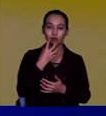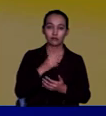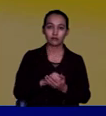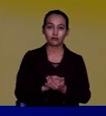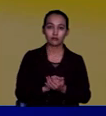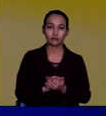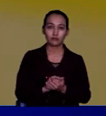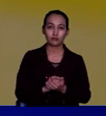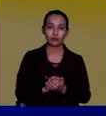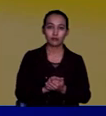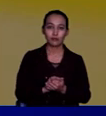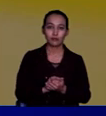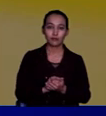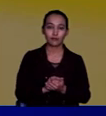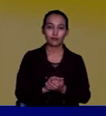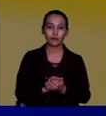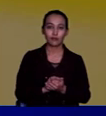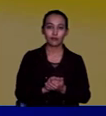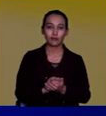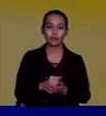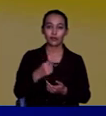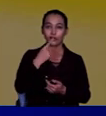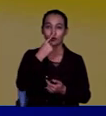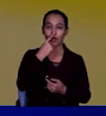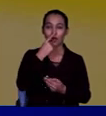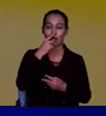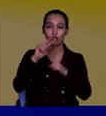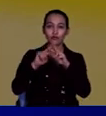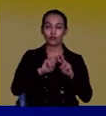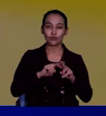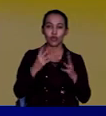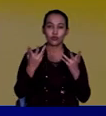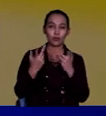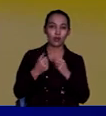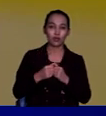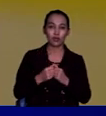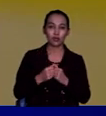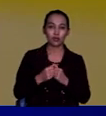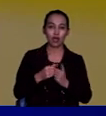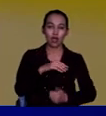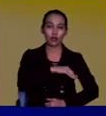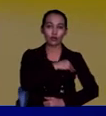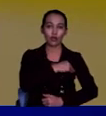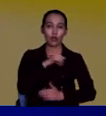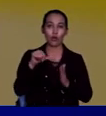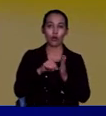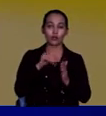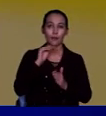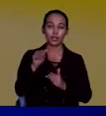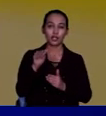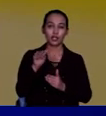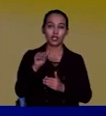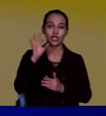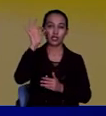hisoblanadi. 1-chi ma'lumot, u bizga yaqin yulduz hisoblanadi. Harorati 6000 gradus